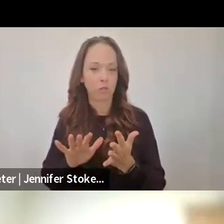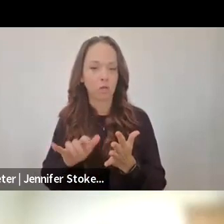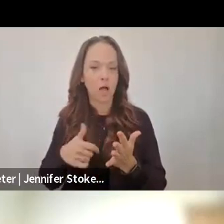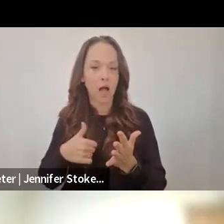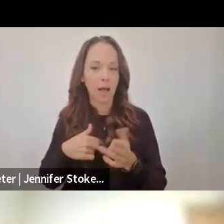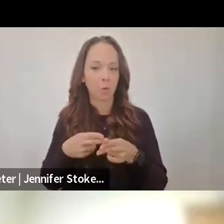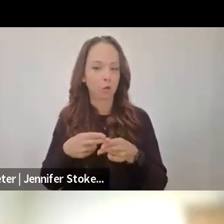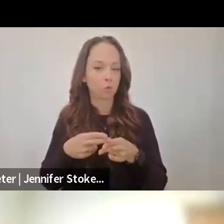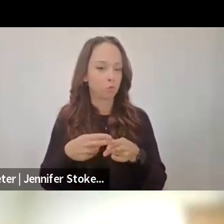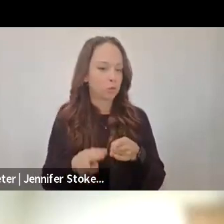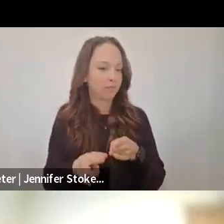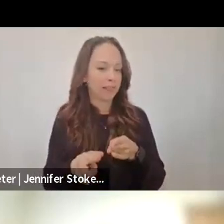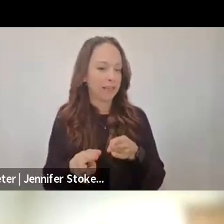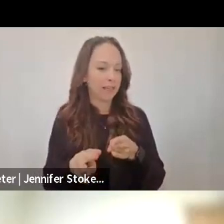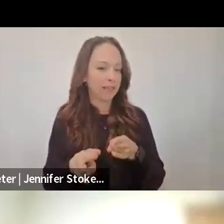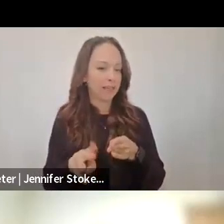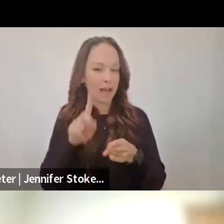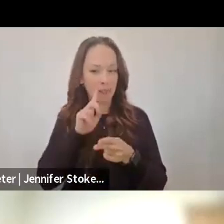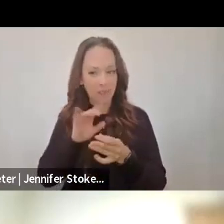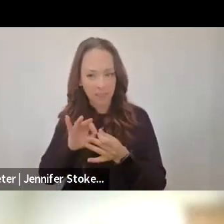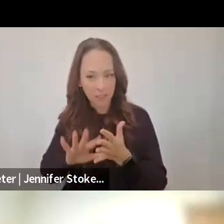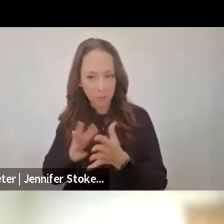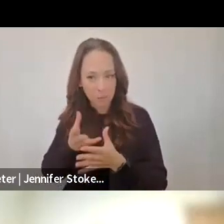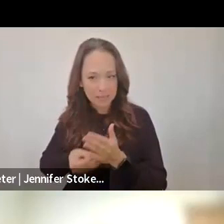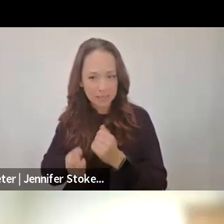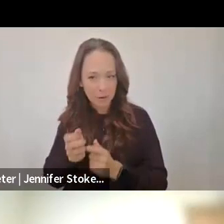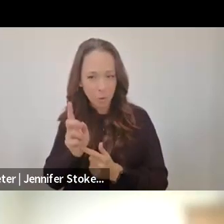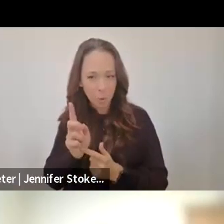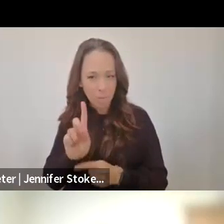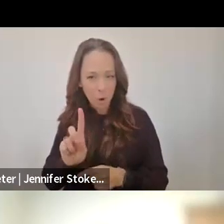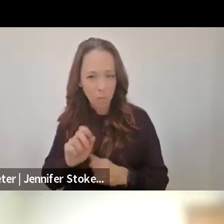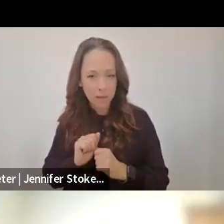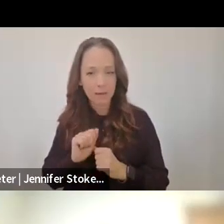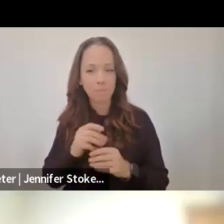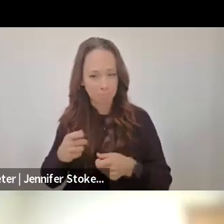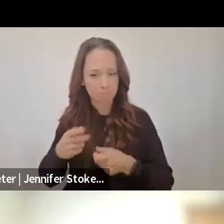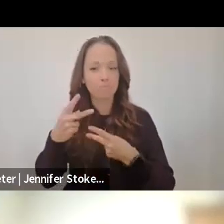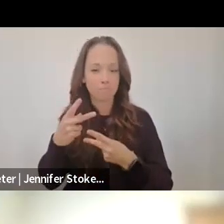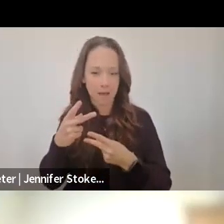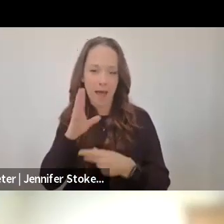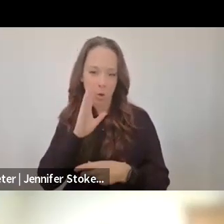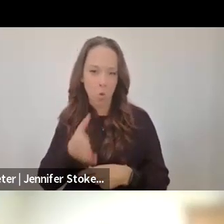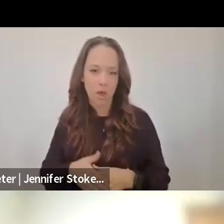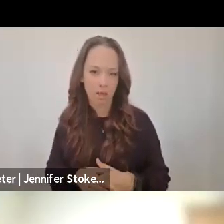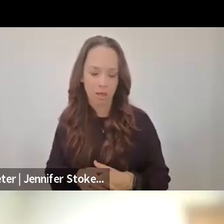to briefly, I believe the interpreter may disappear just for a moment, and I'll bring it right back.